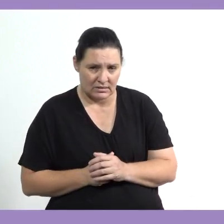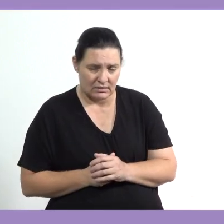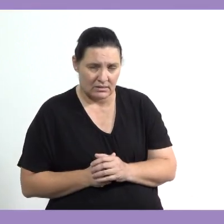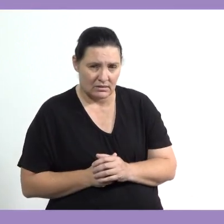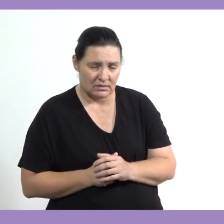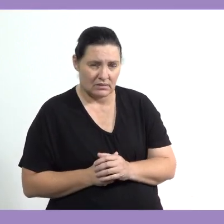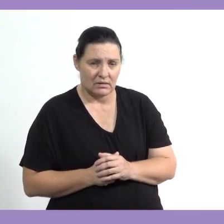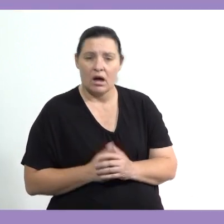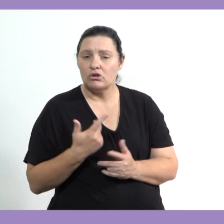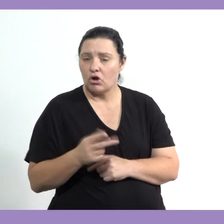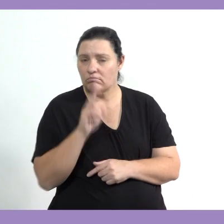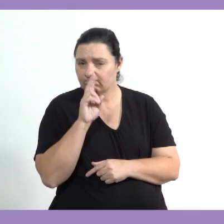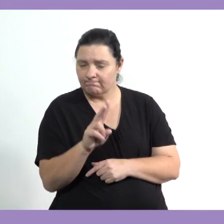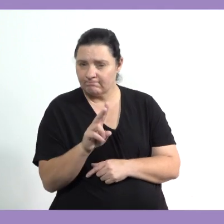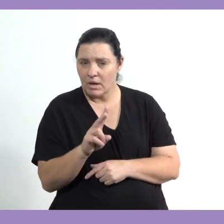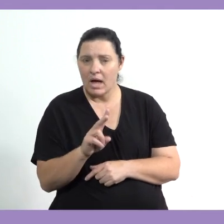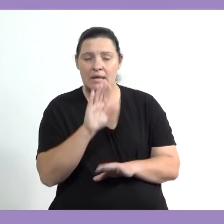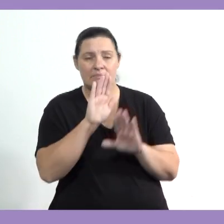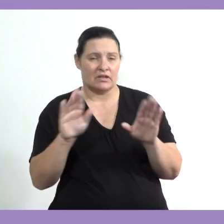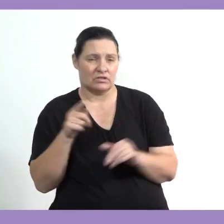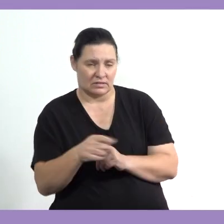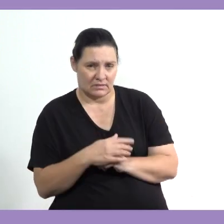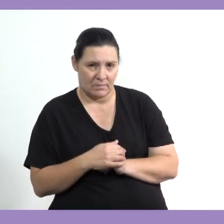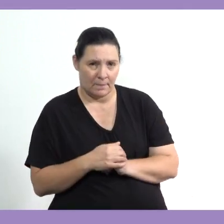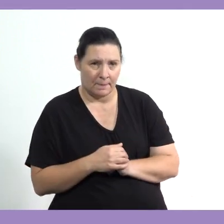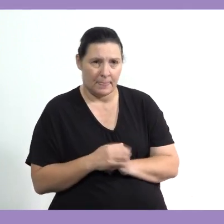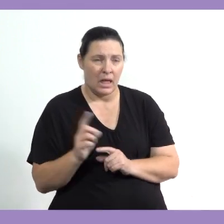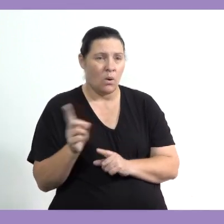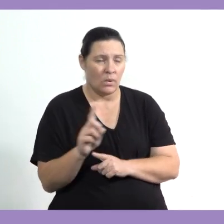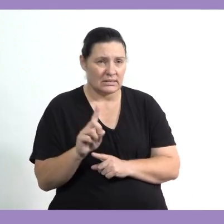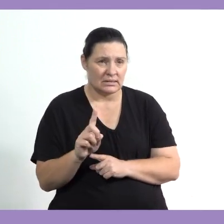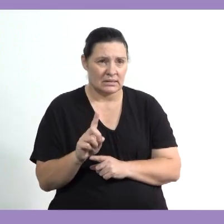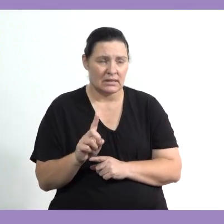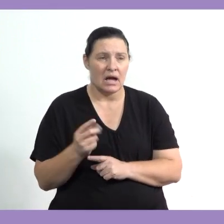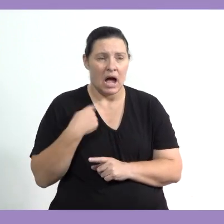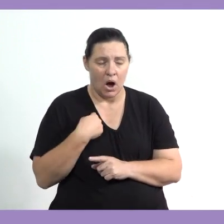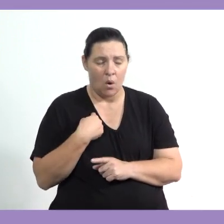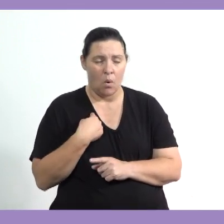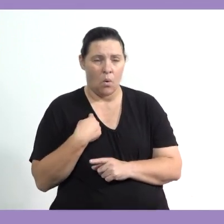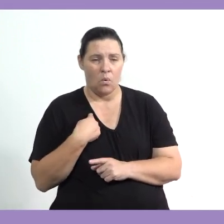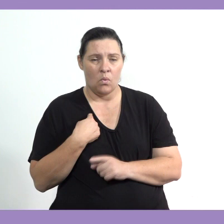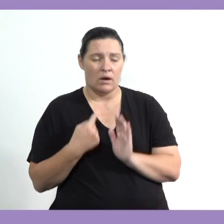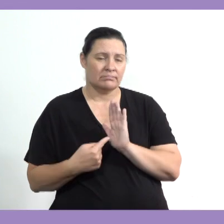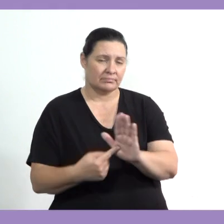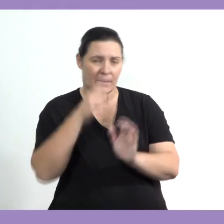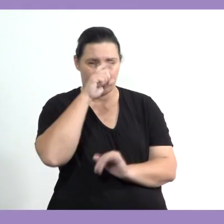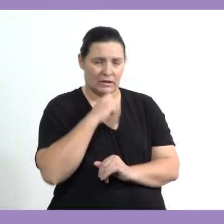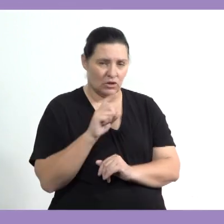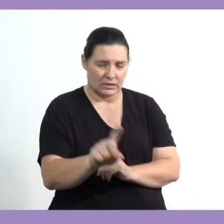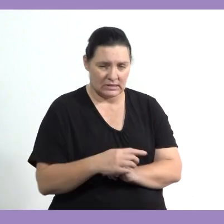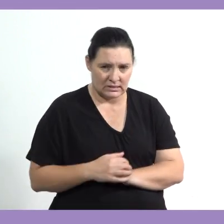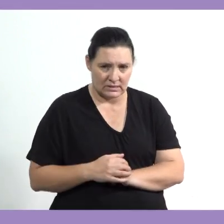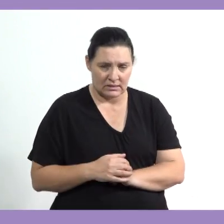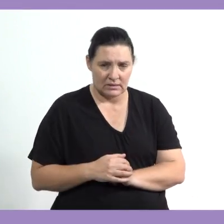need to complete the table for the pattern of what is there in our diagram. So when we look